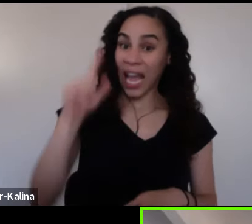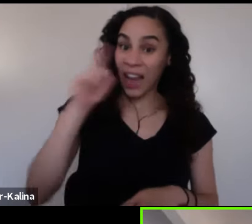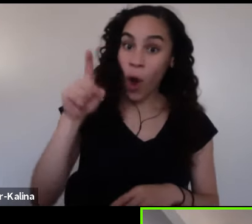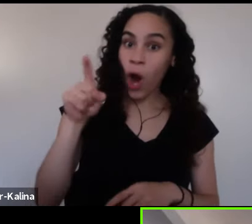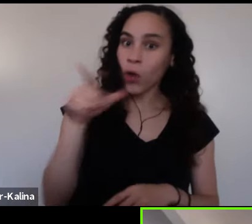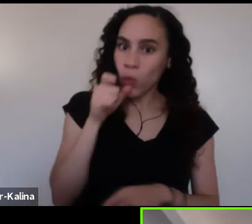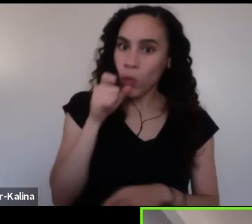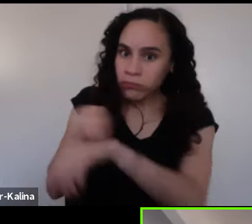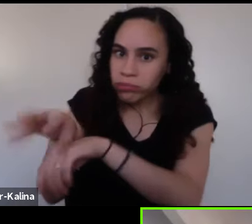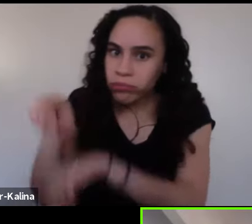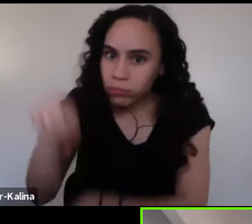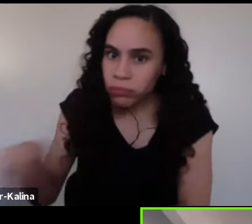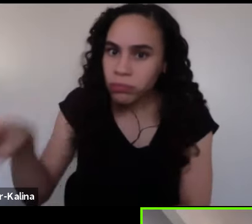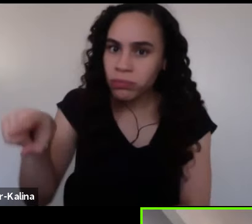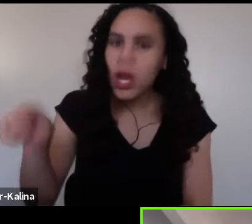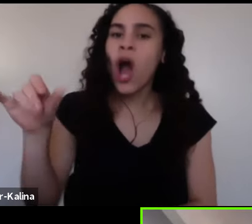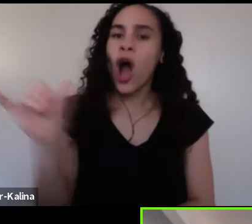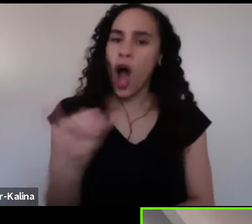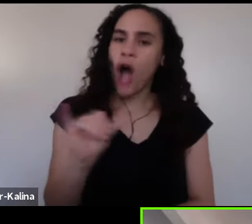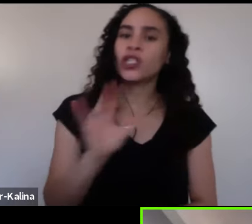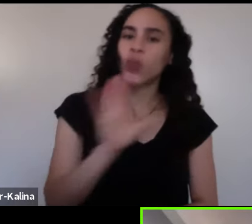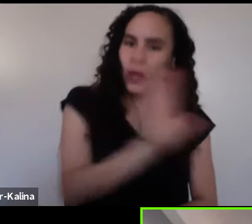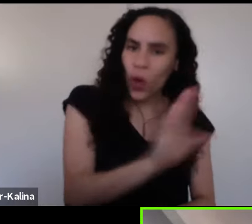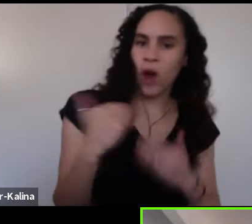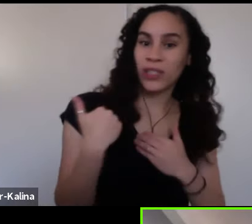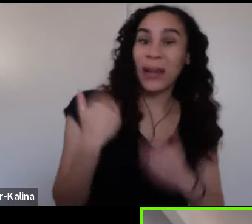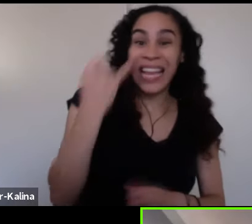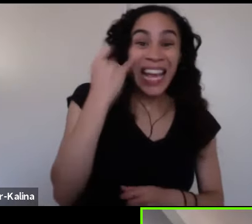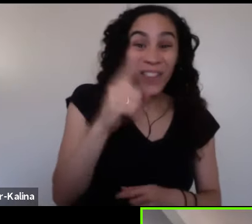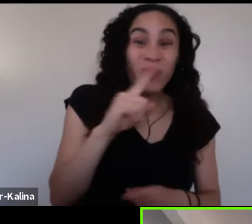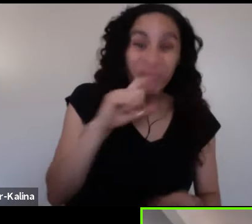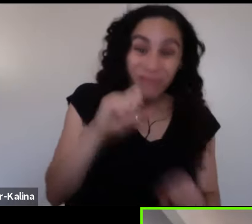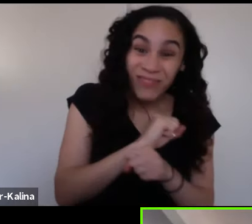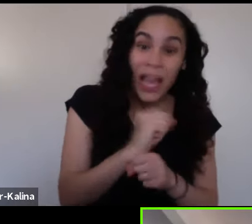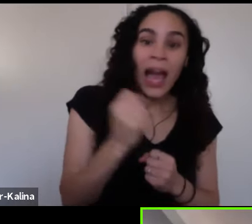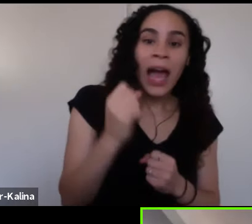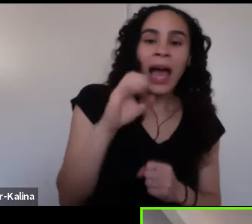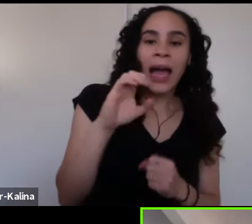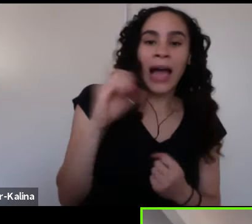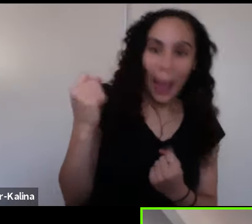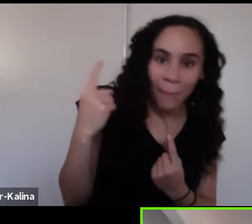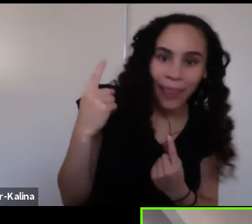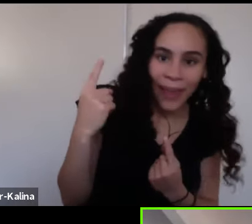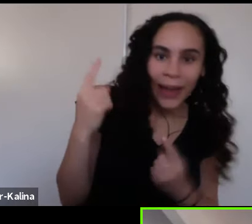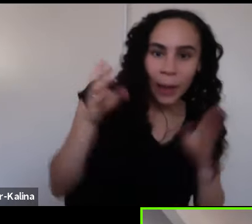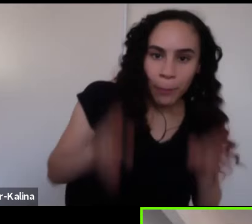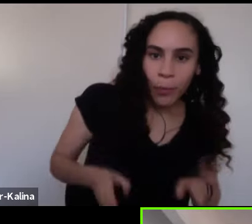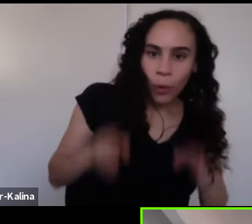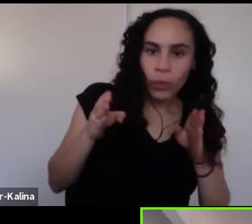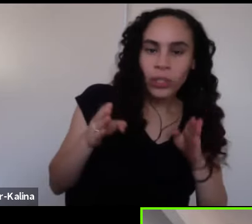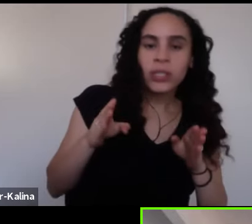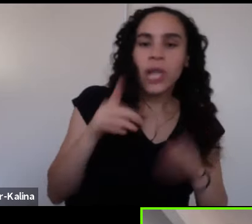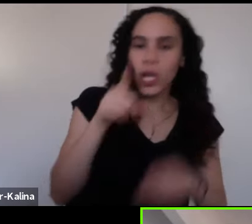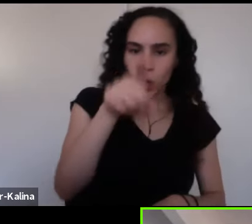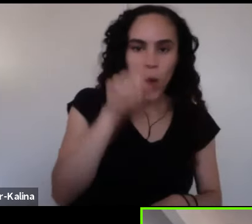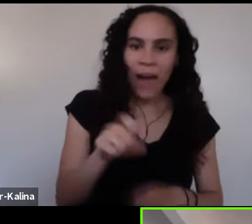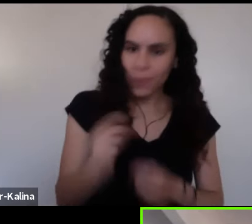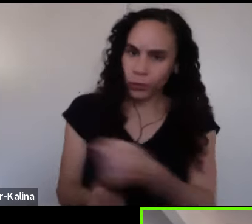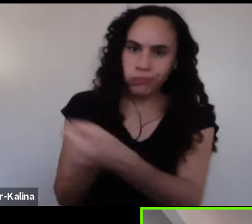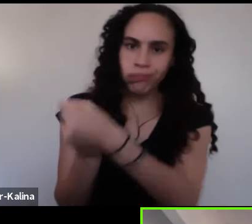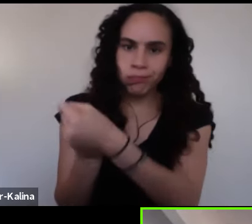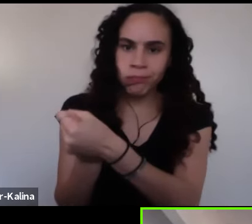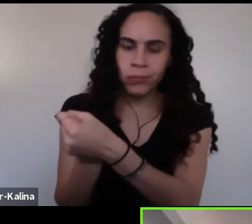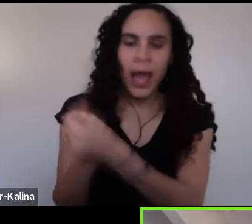also have a responsibility, if you are truly empathetic, right, to stand by them and to uplift